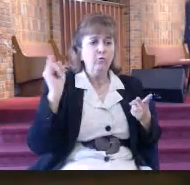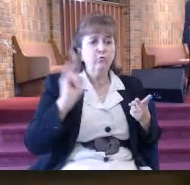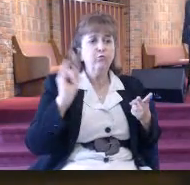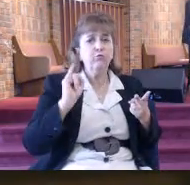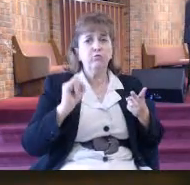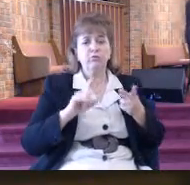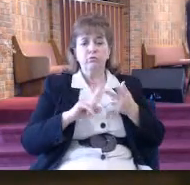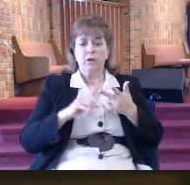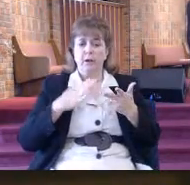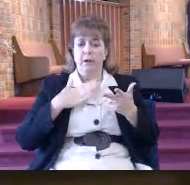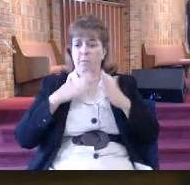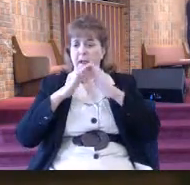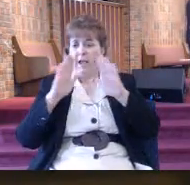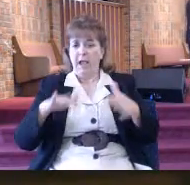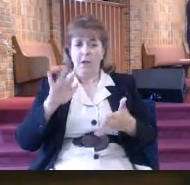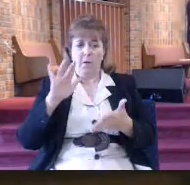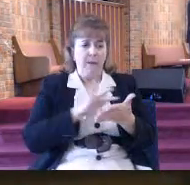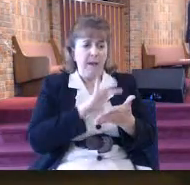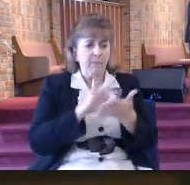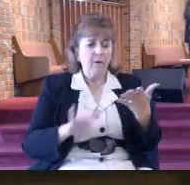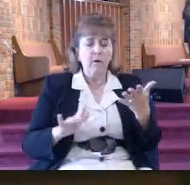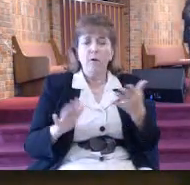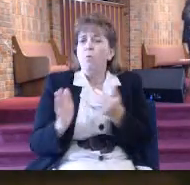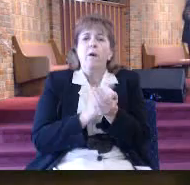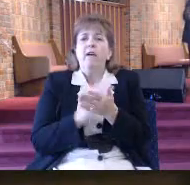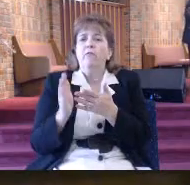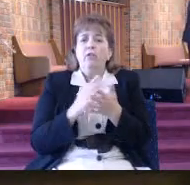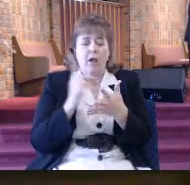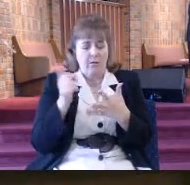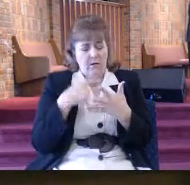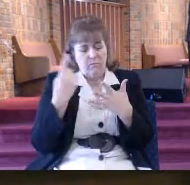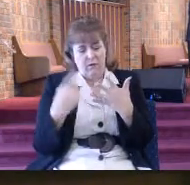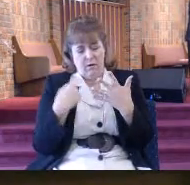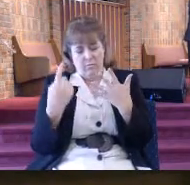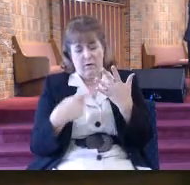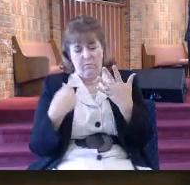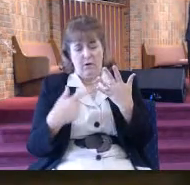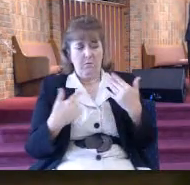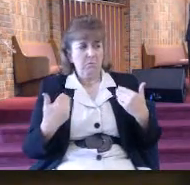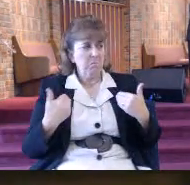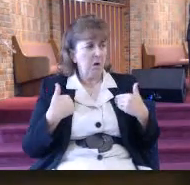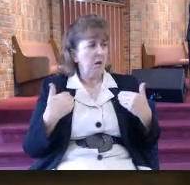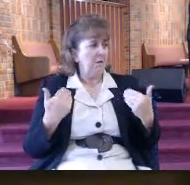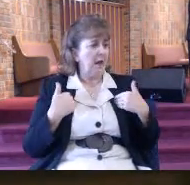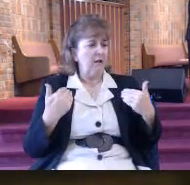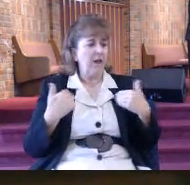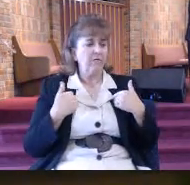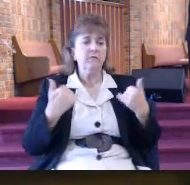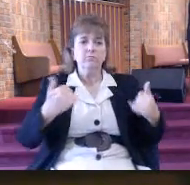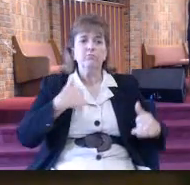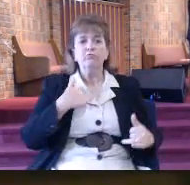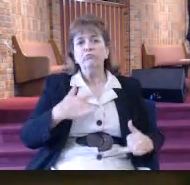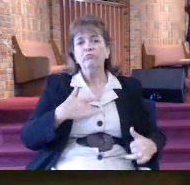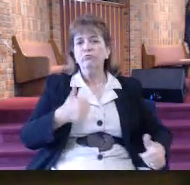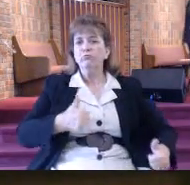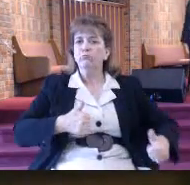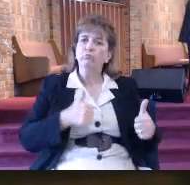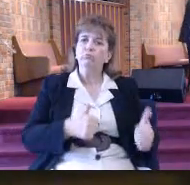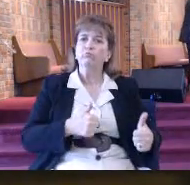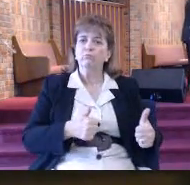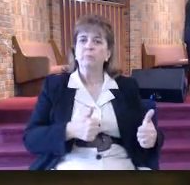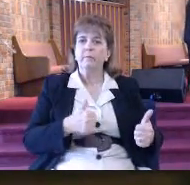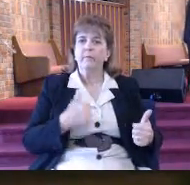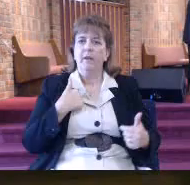paid for, because you fill in the blank. Whatever it is that becomes the touchstone, the safety net,